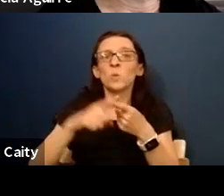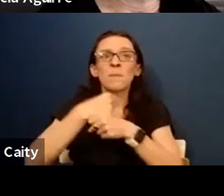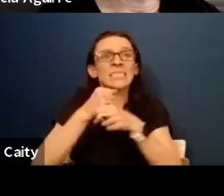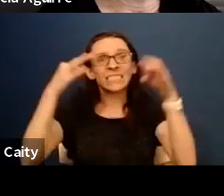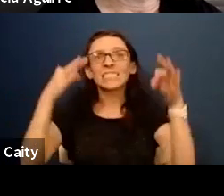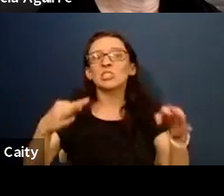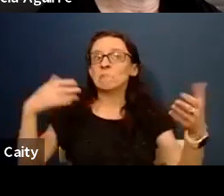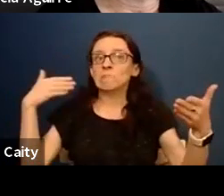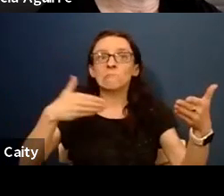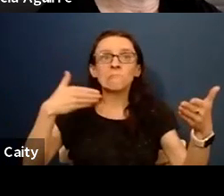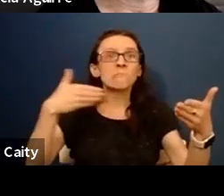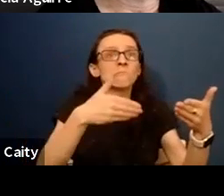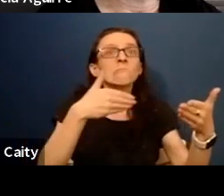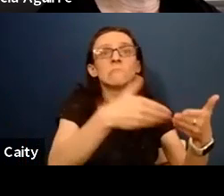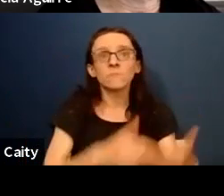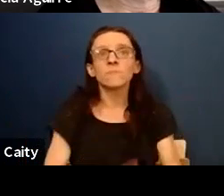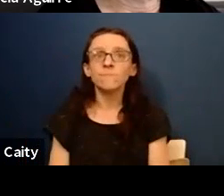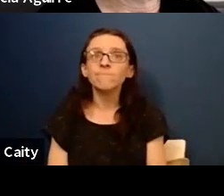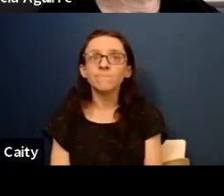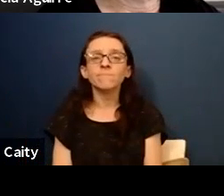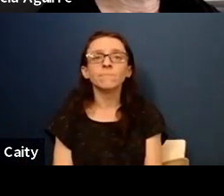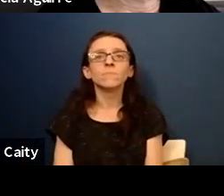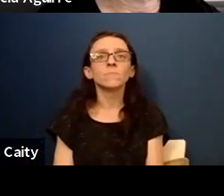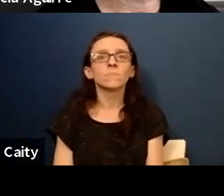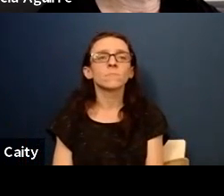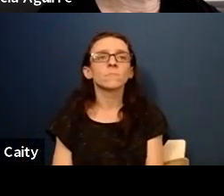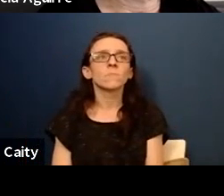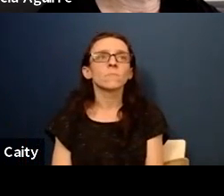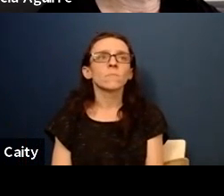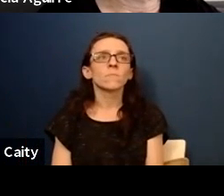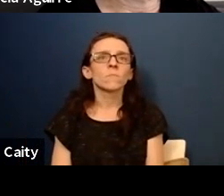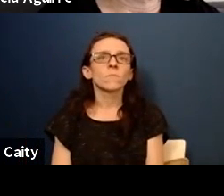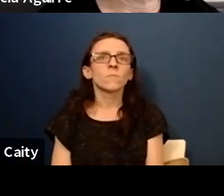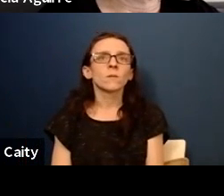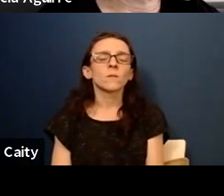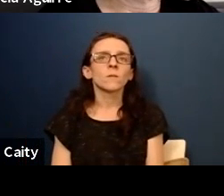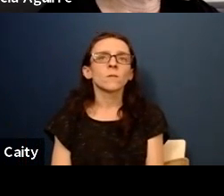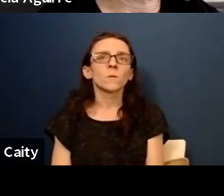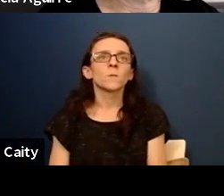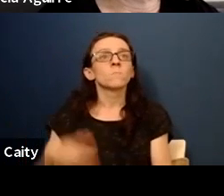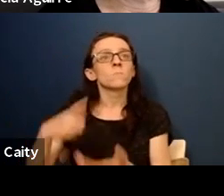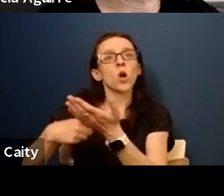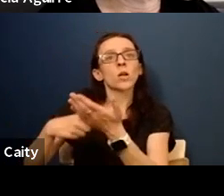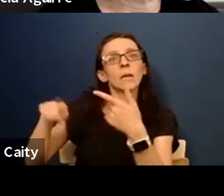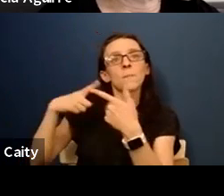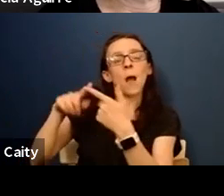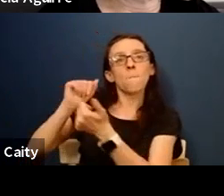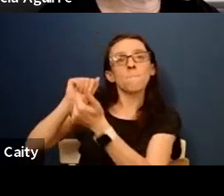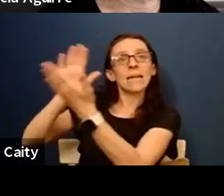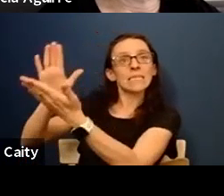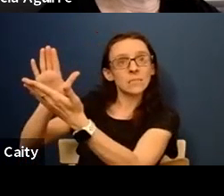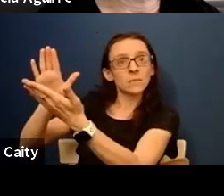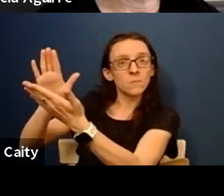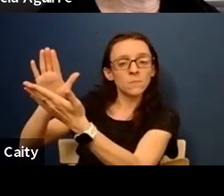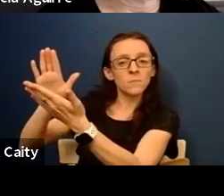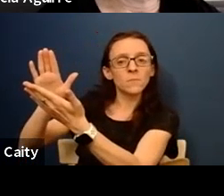this. And talking about the mechanisms also requires